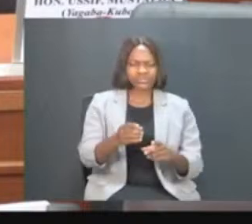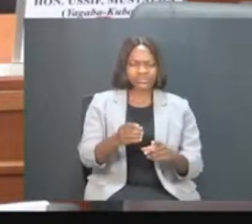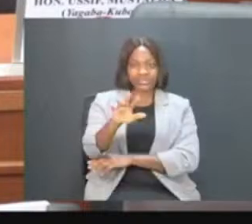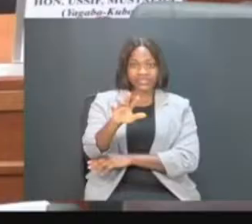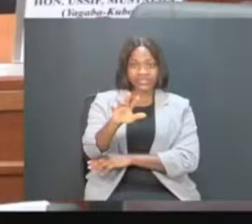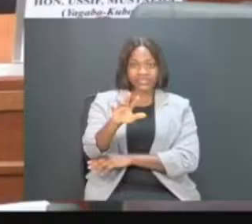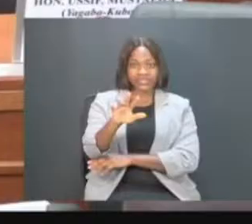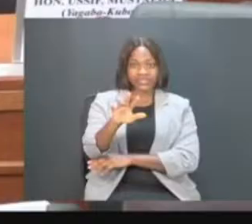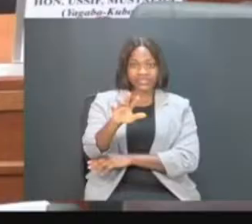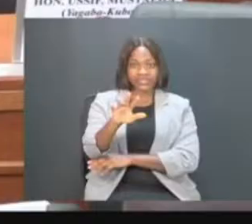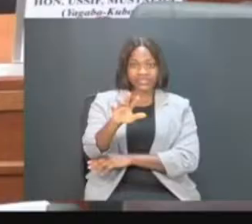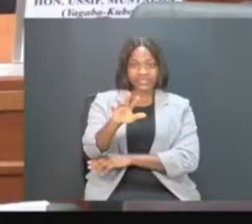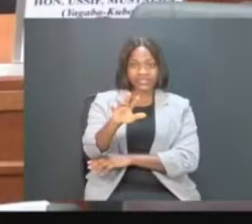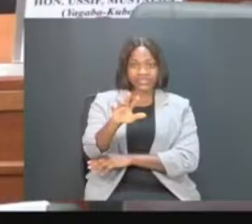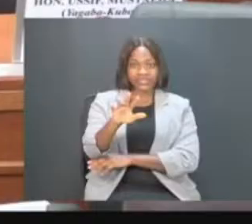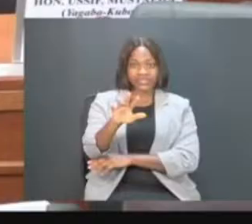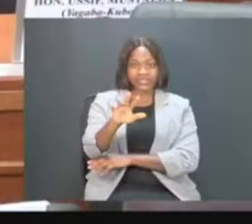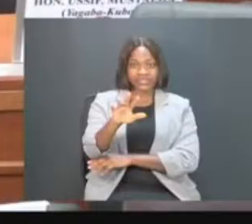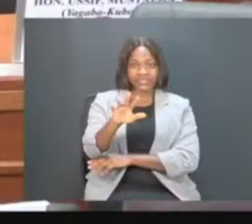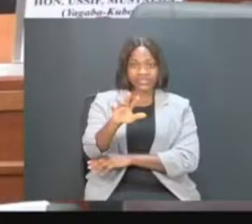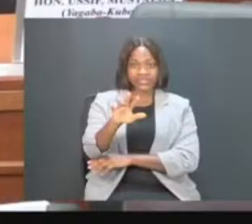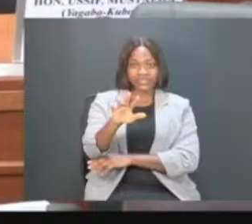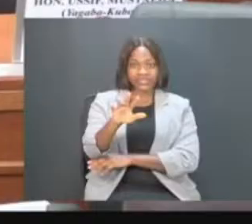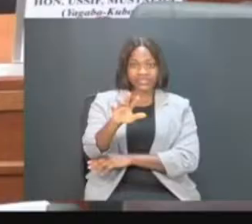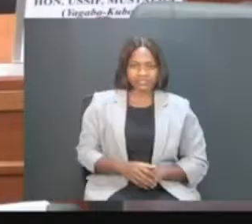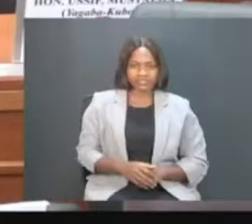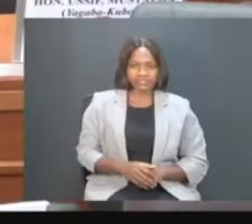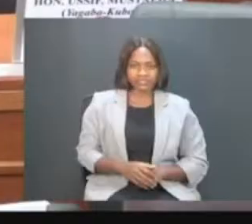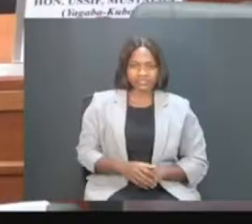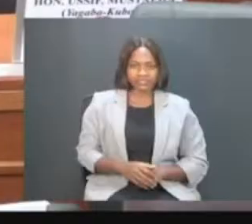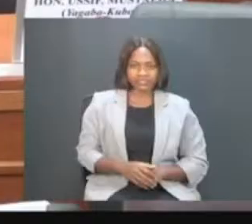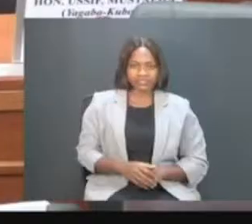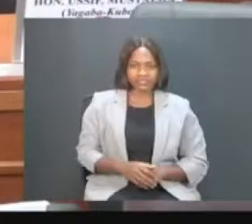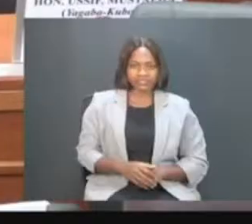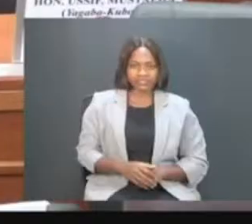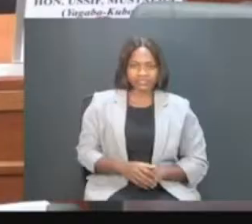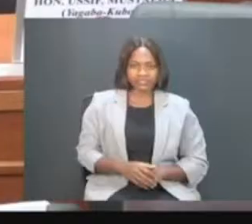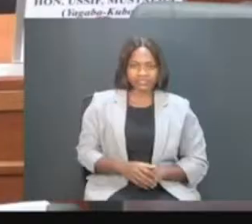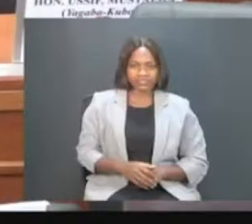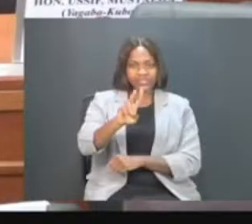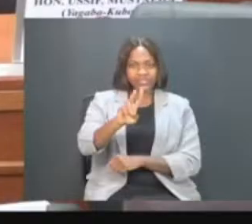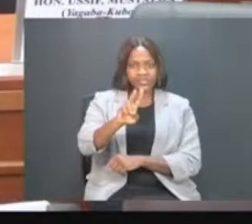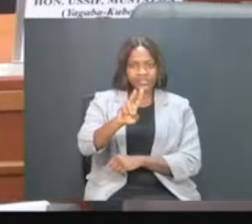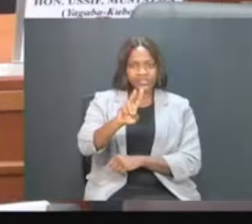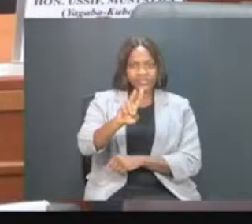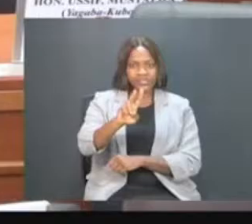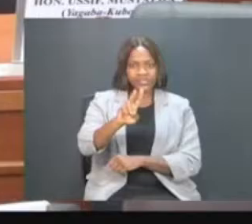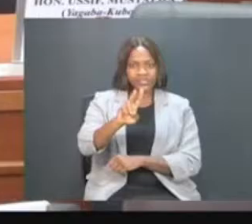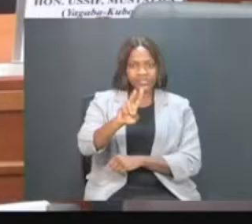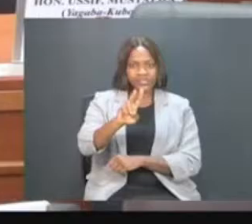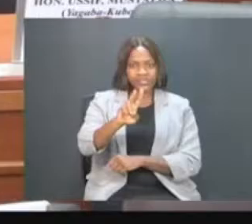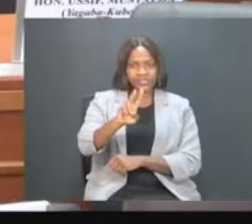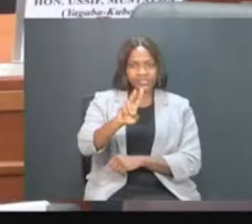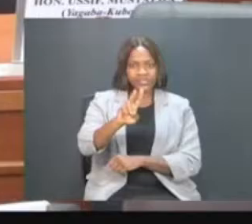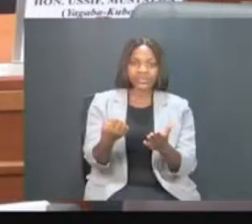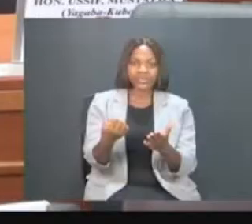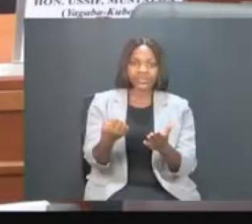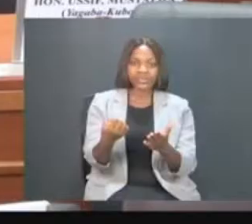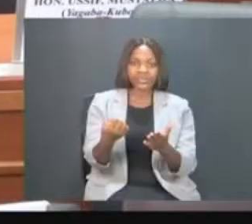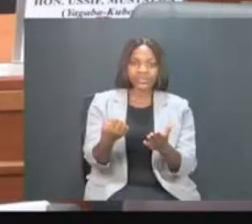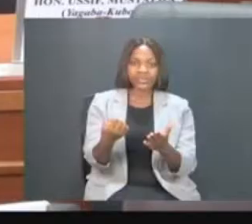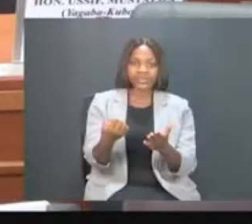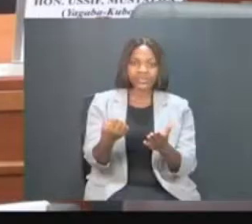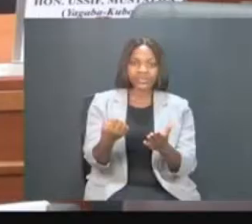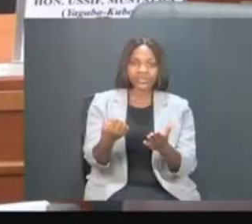the 24-hour economy authority bill, is supposed to be based on